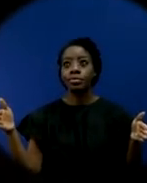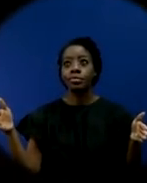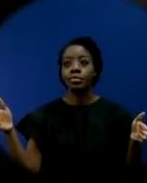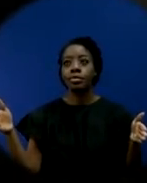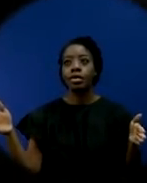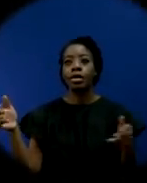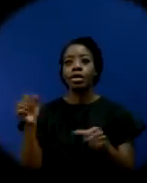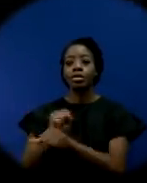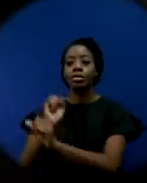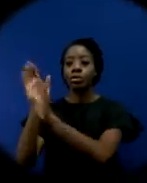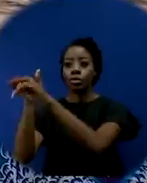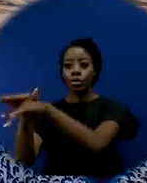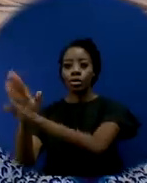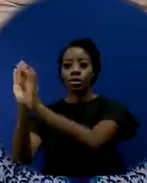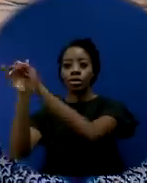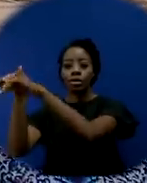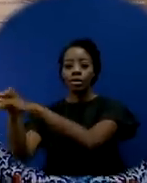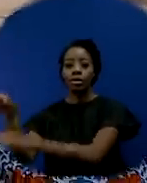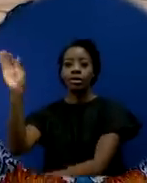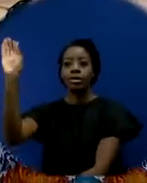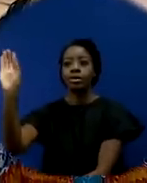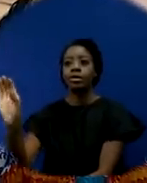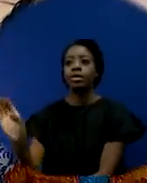Hallelujah. At the cross